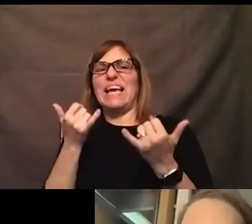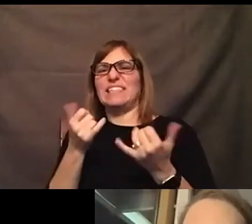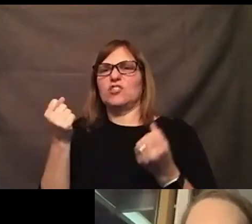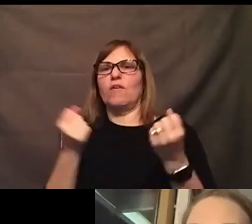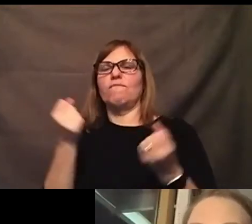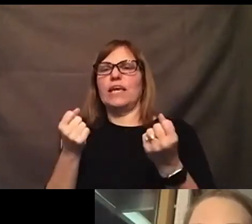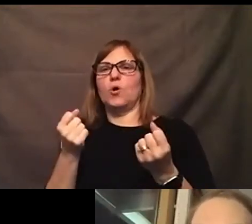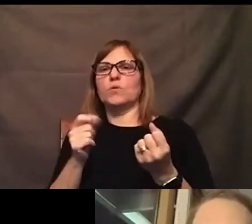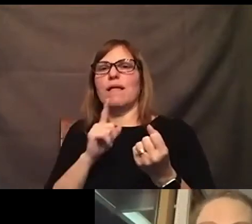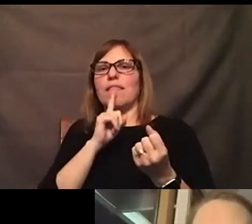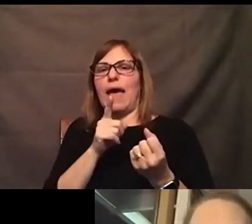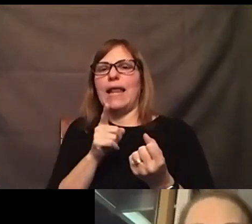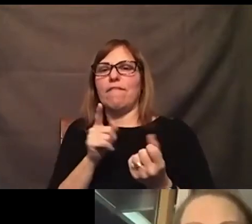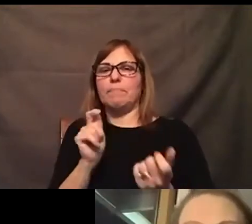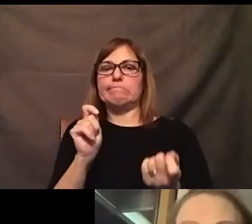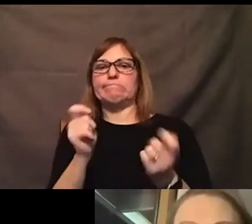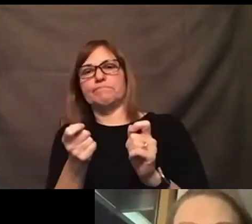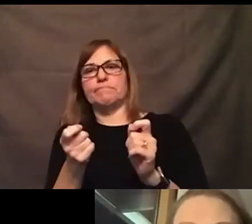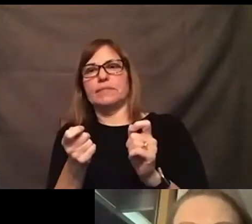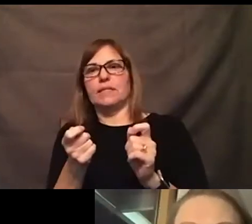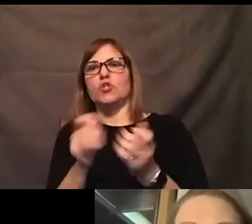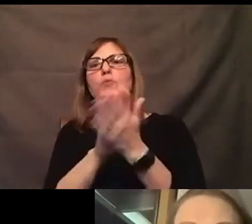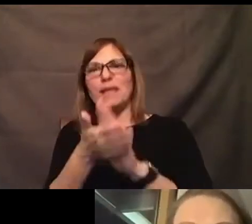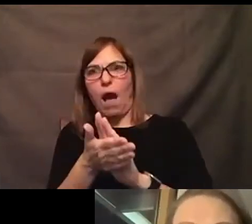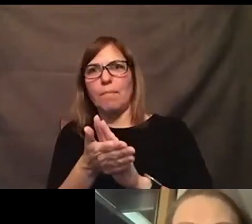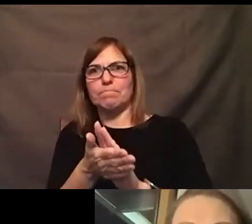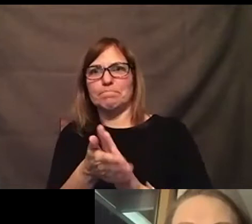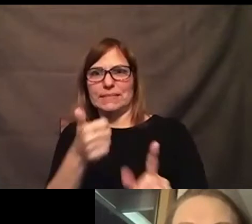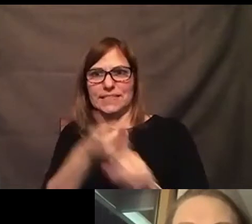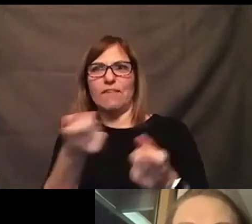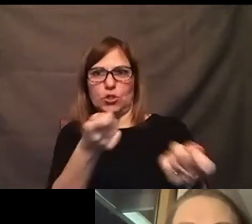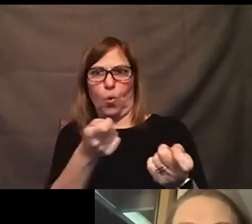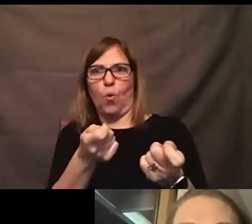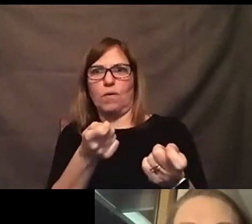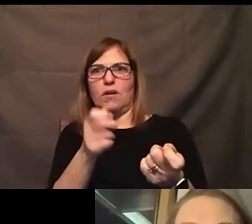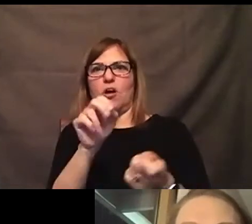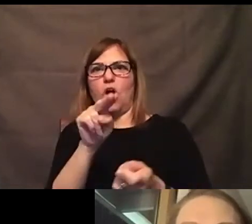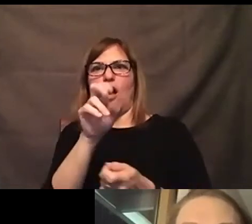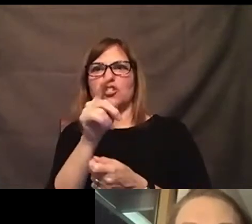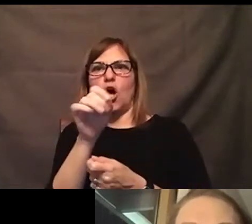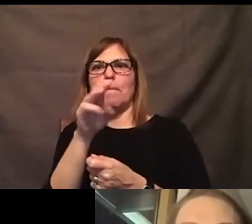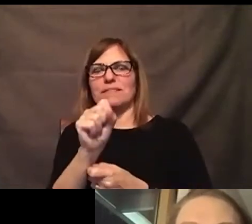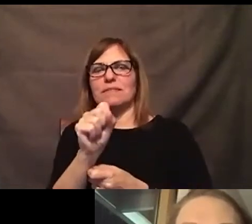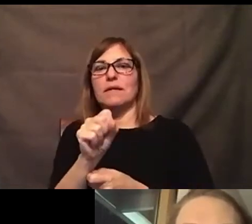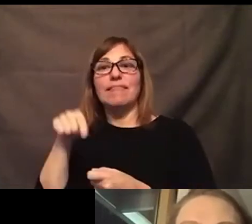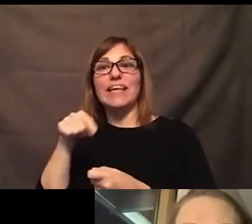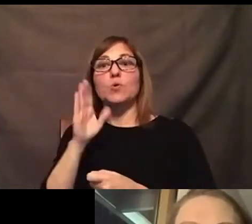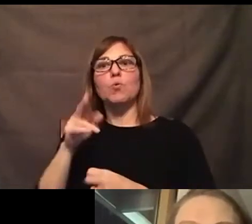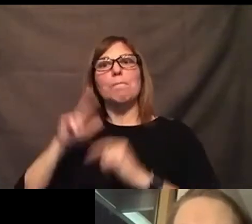be autonomous, and these future vehicles are going to be built from the beginning to be